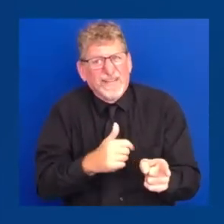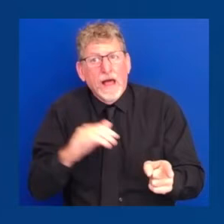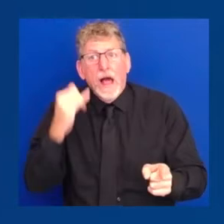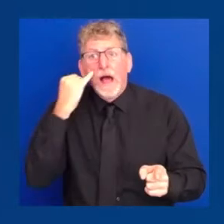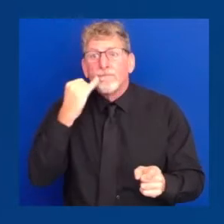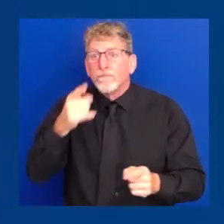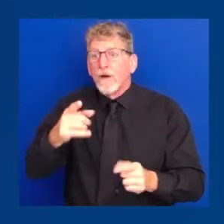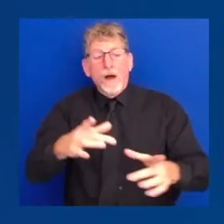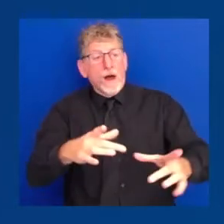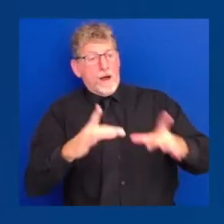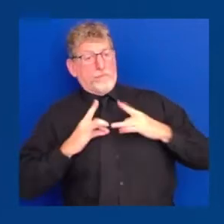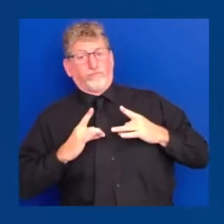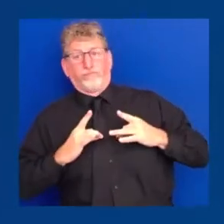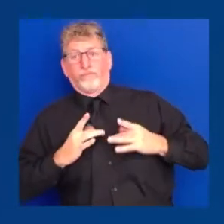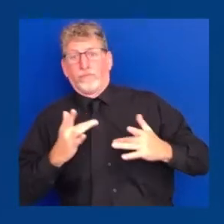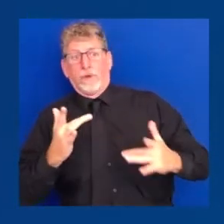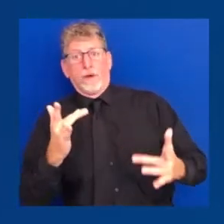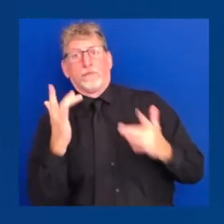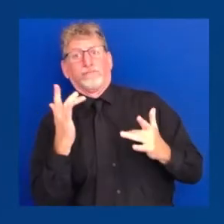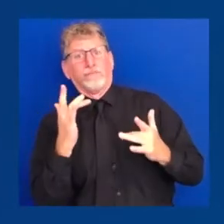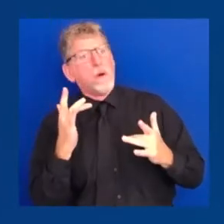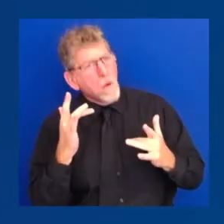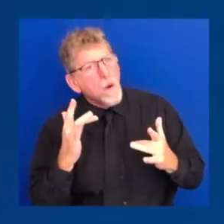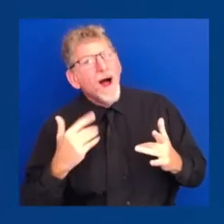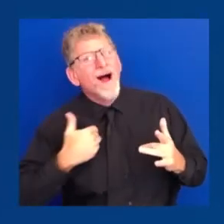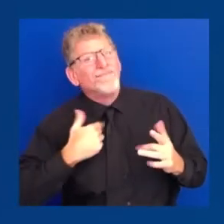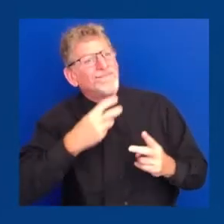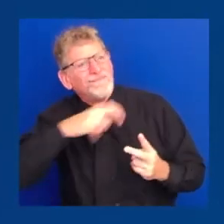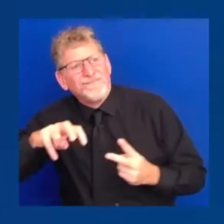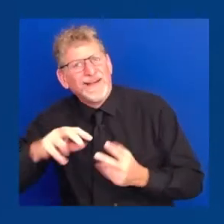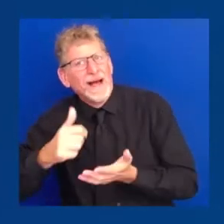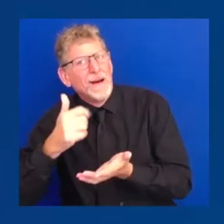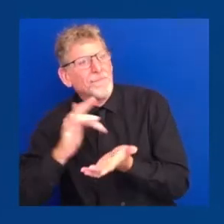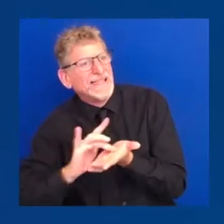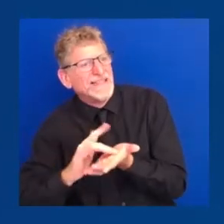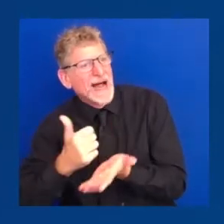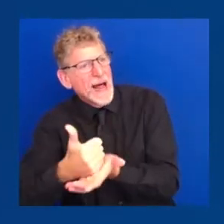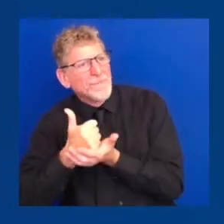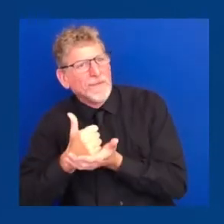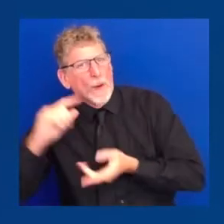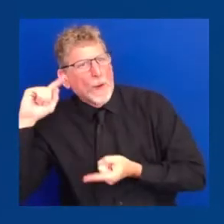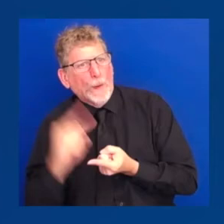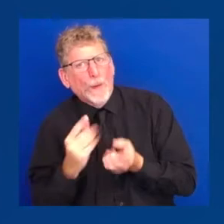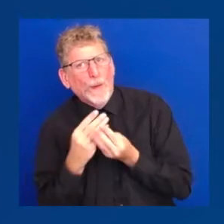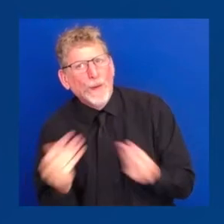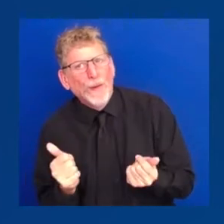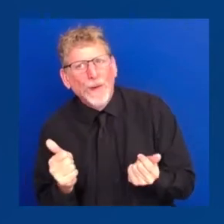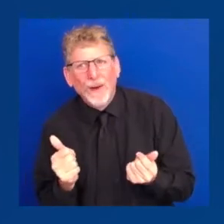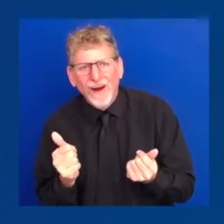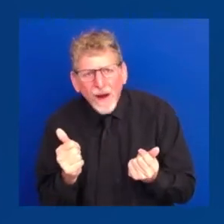treatments available for the American people than ever before, millions of treatments each month.